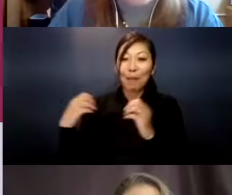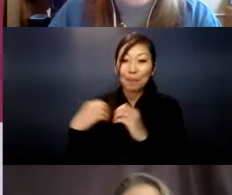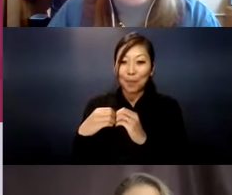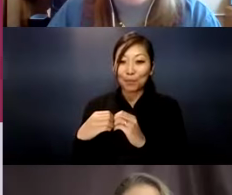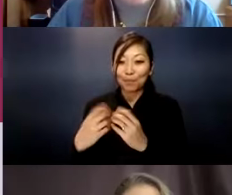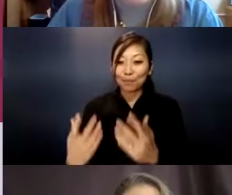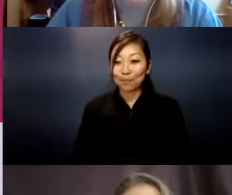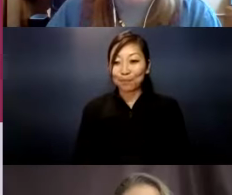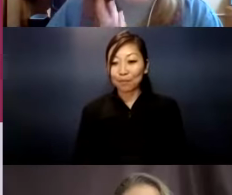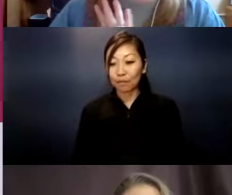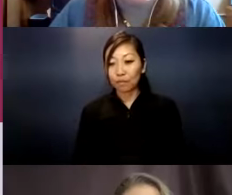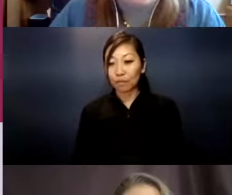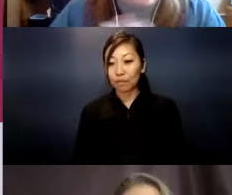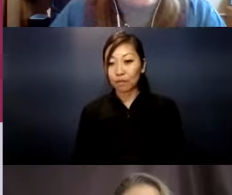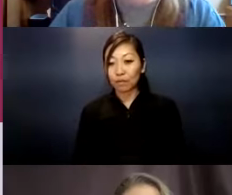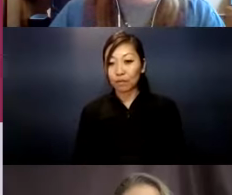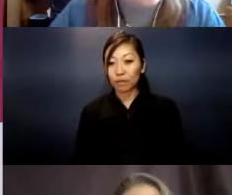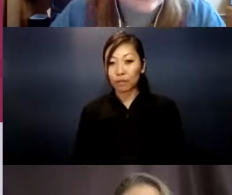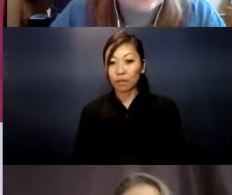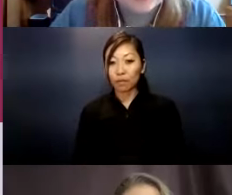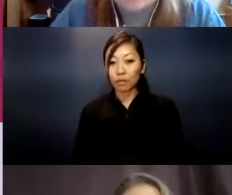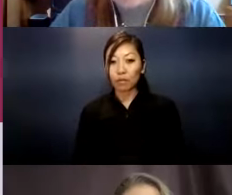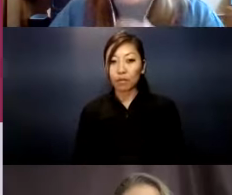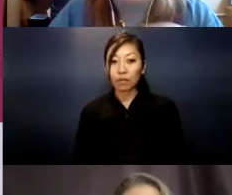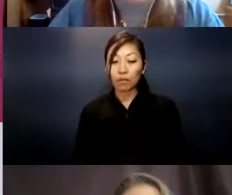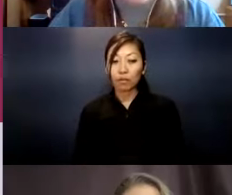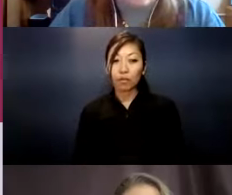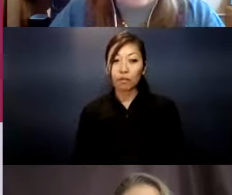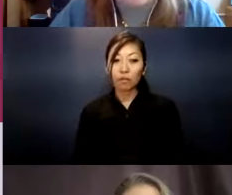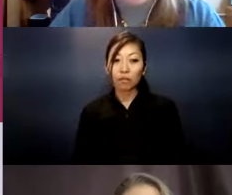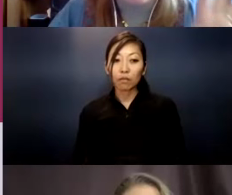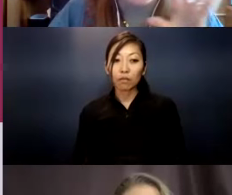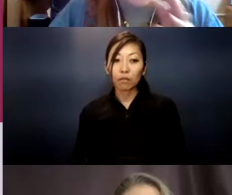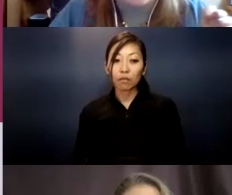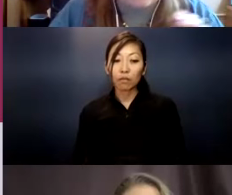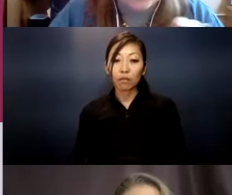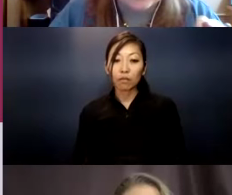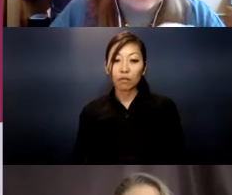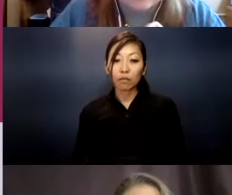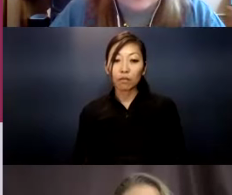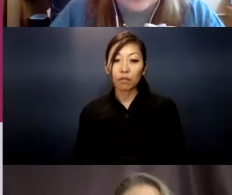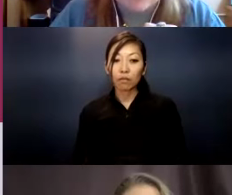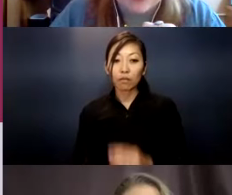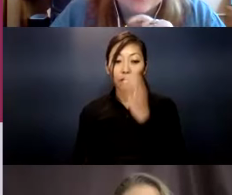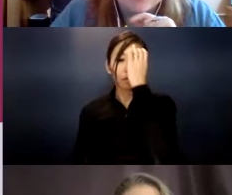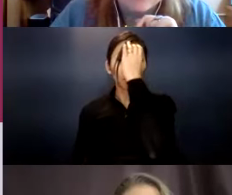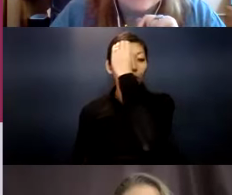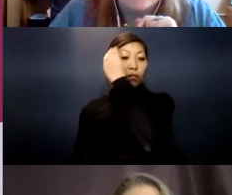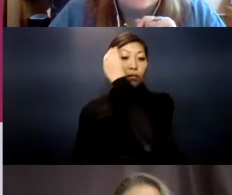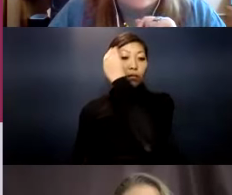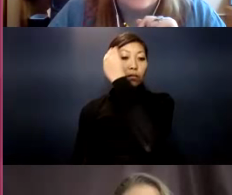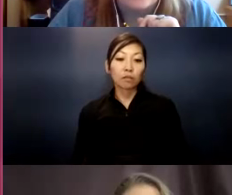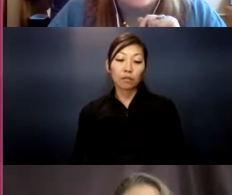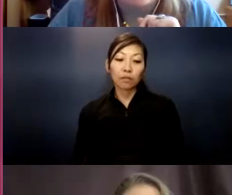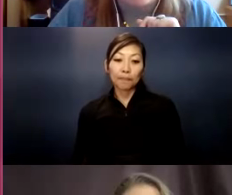okay. So those are just some additional recommendations that don't necessarily fit into another neat box.